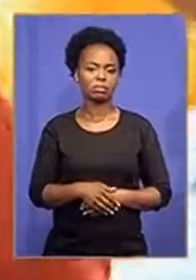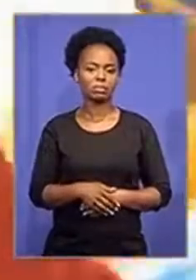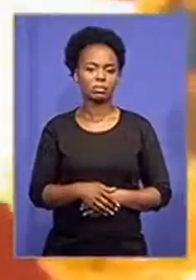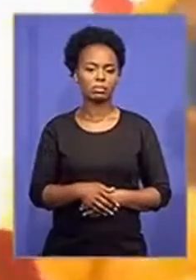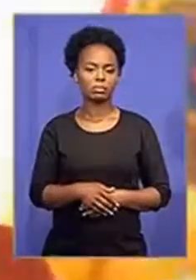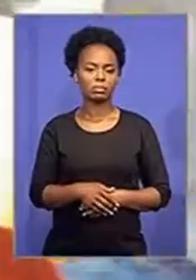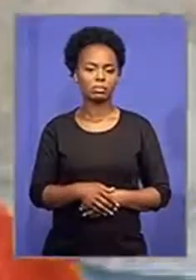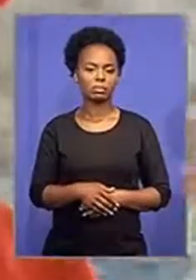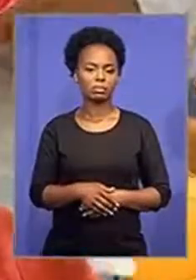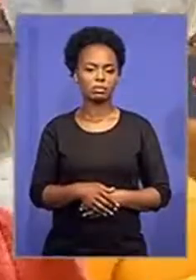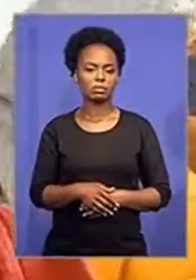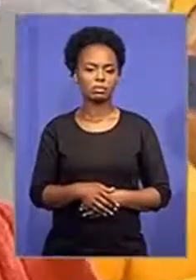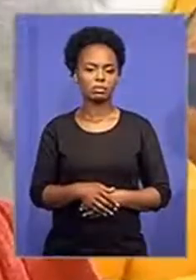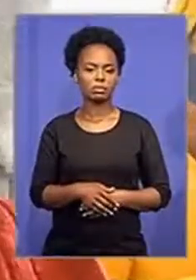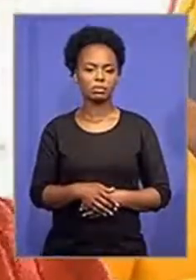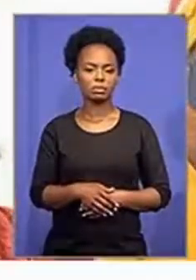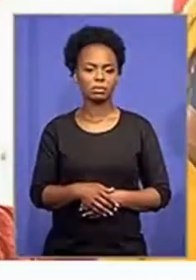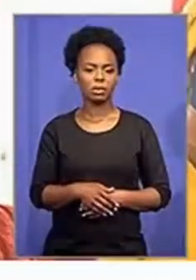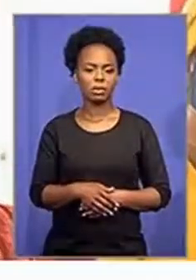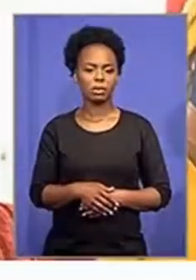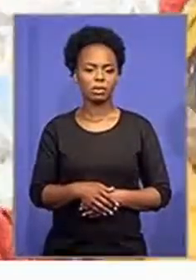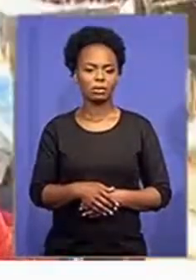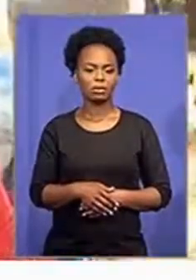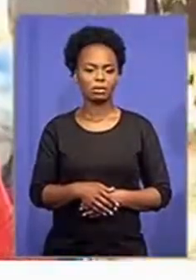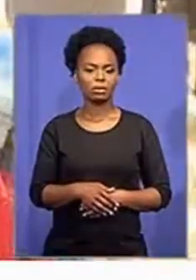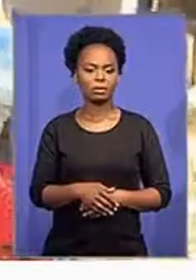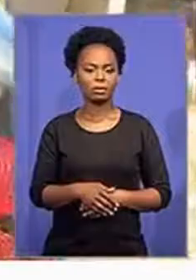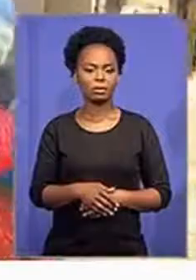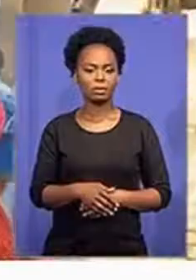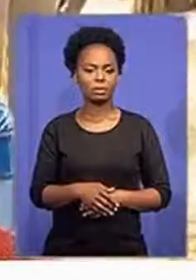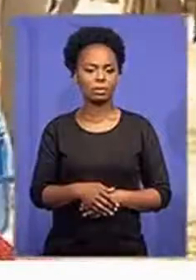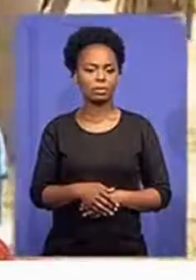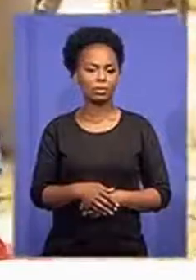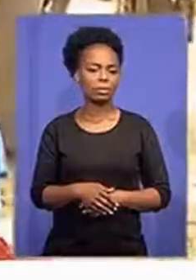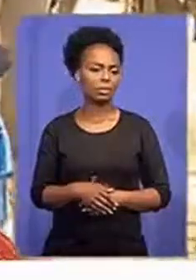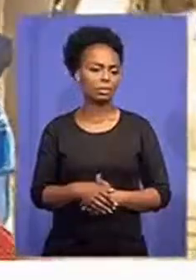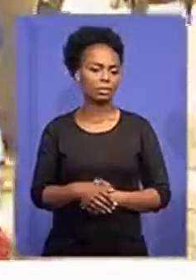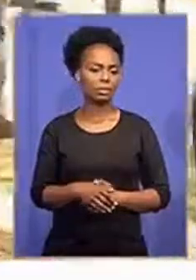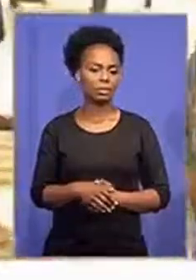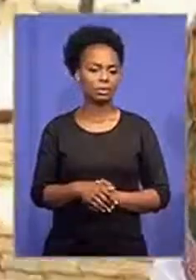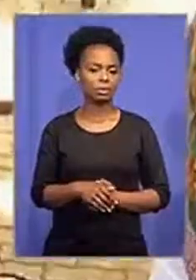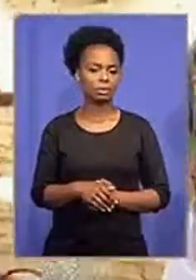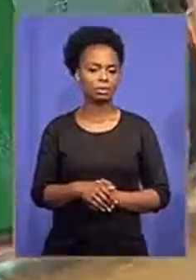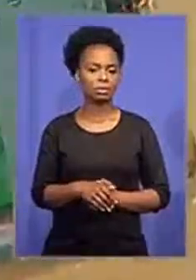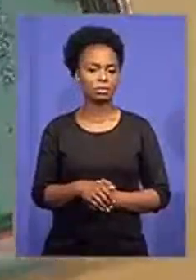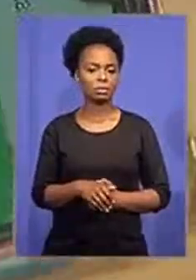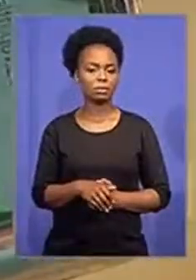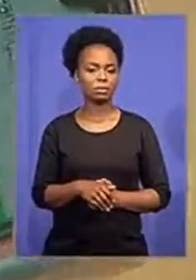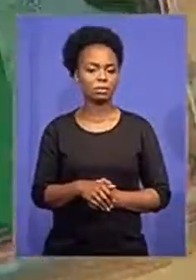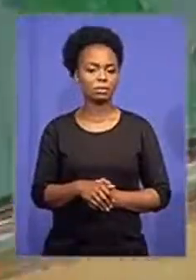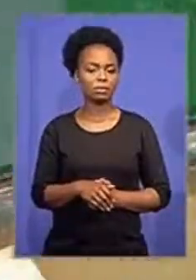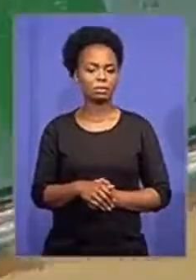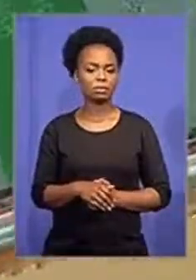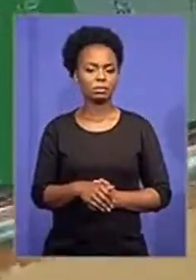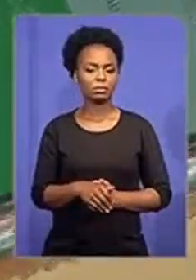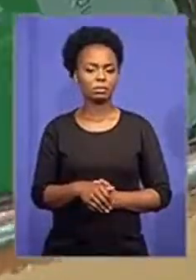Nkgono Julia Mphahlele o dilemo di 92 mme ke mooki ya seng a beile meja fatshe. O sebeditse dilemo